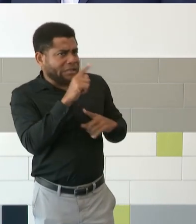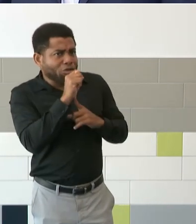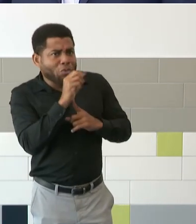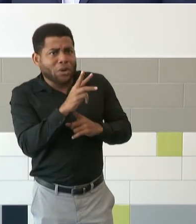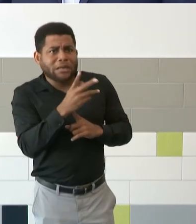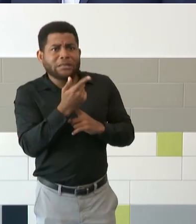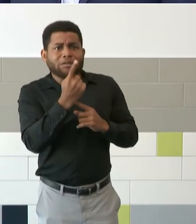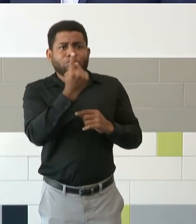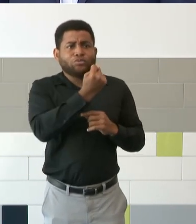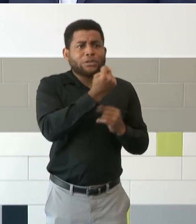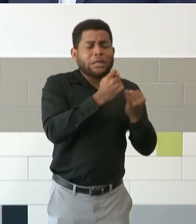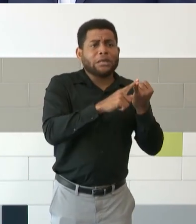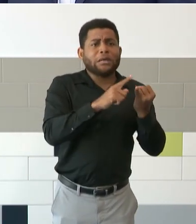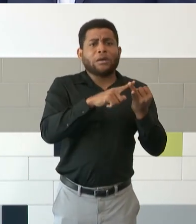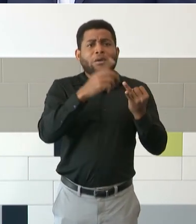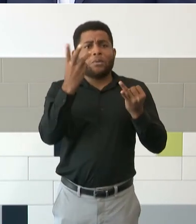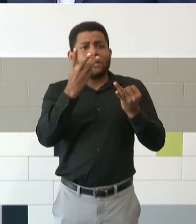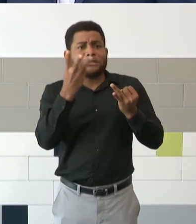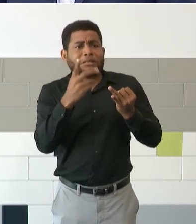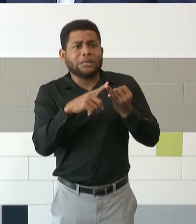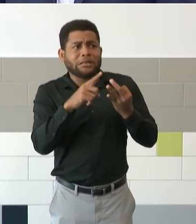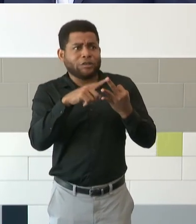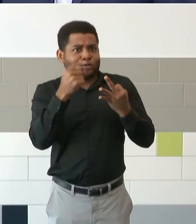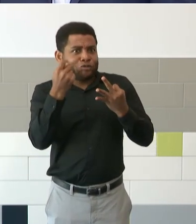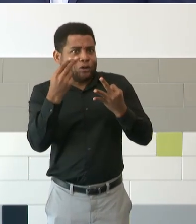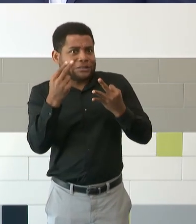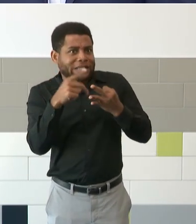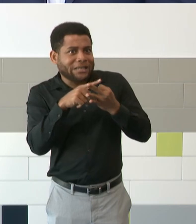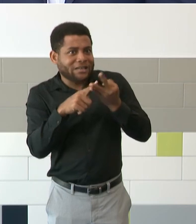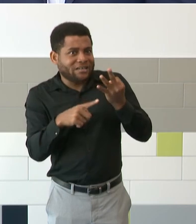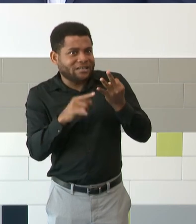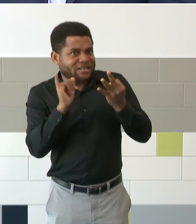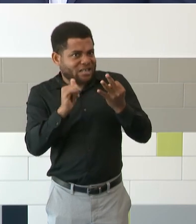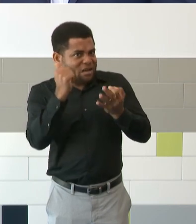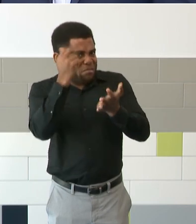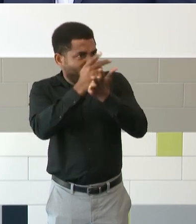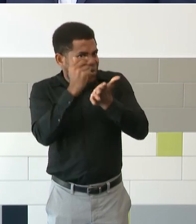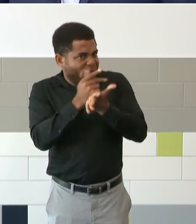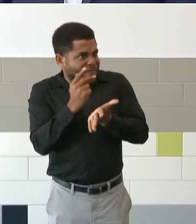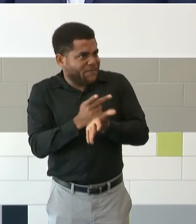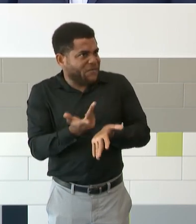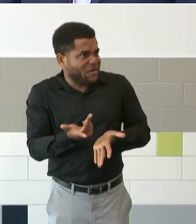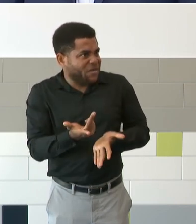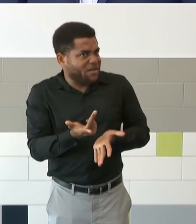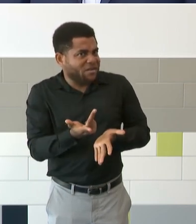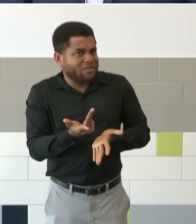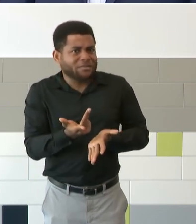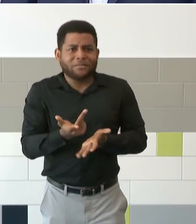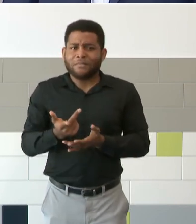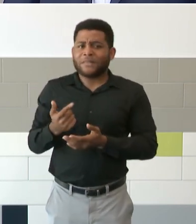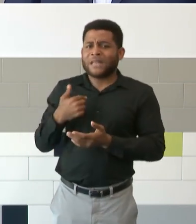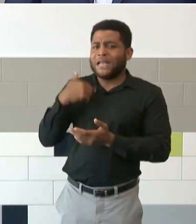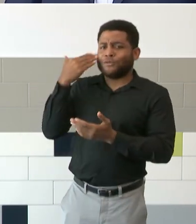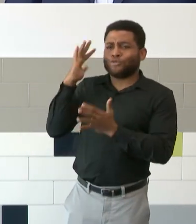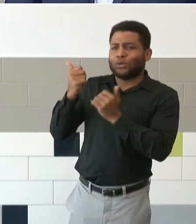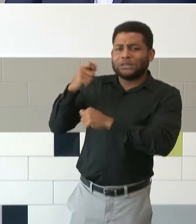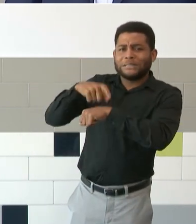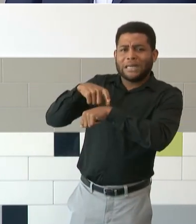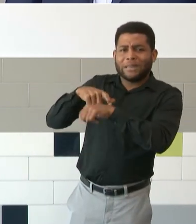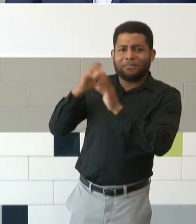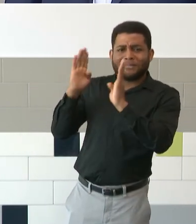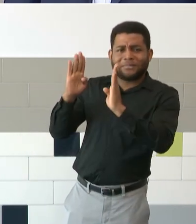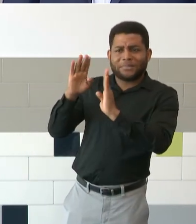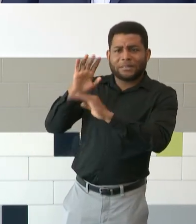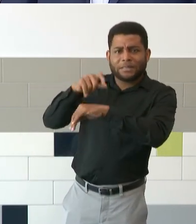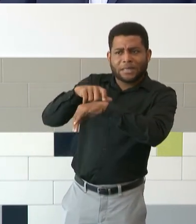By the investigation that was approved, I guess approved by... I don't know what period of time you're talking about, Mark, but